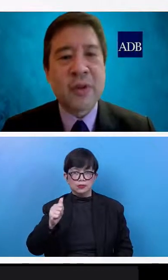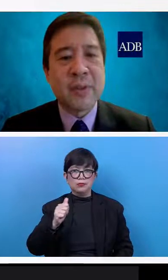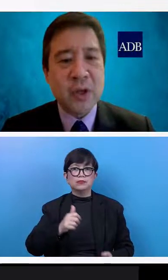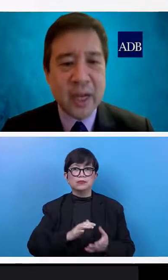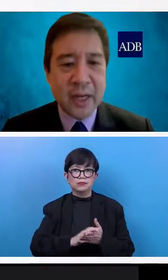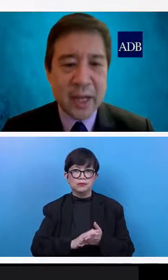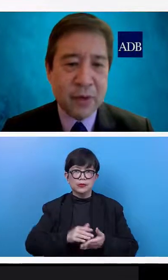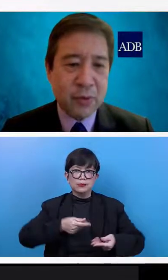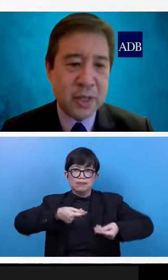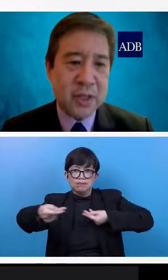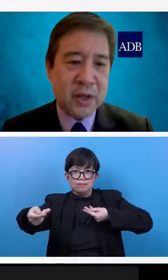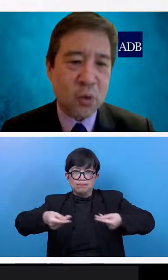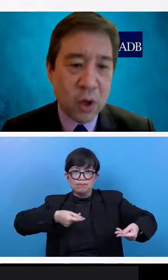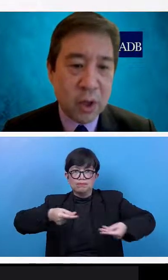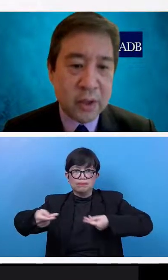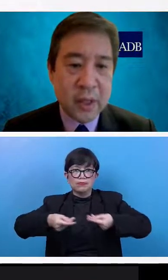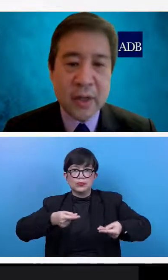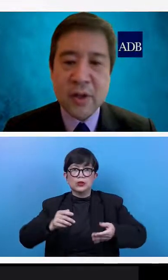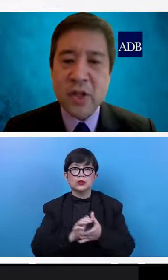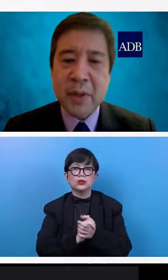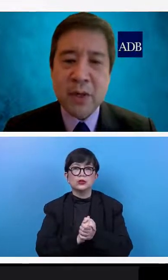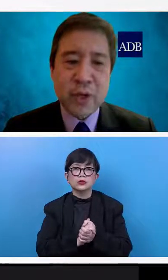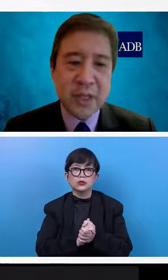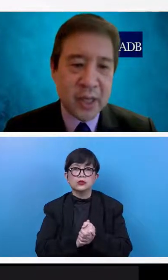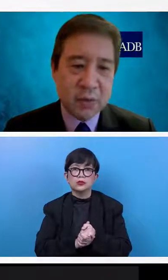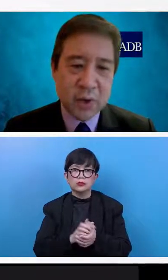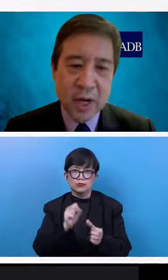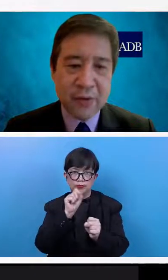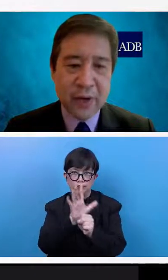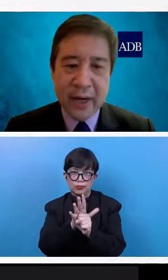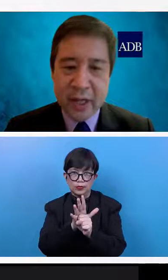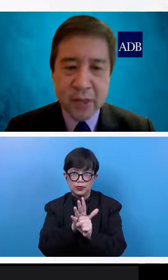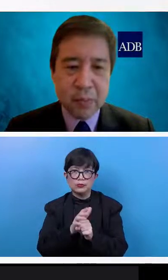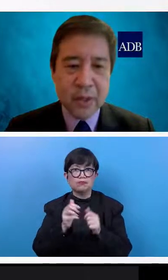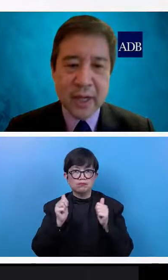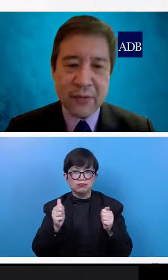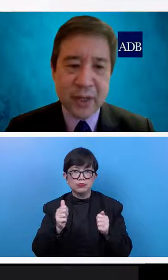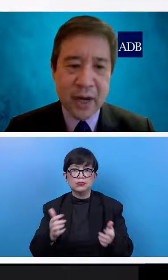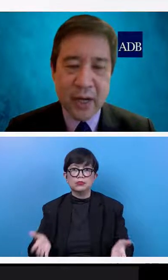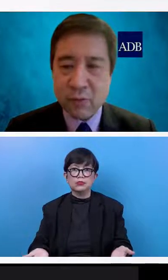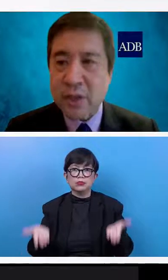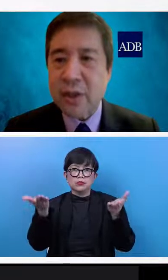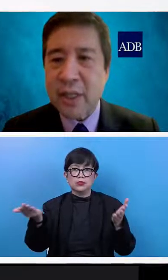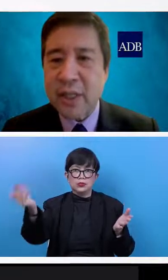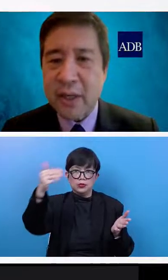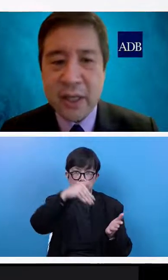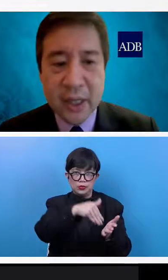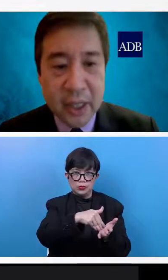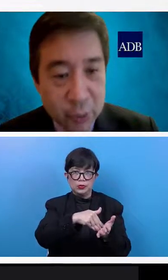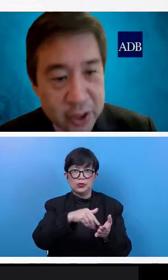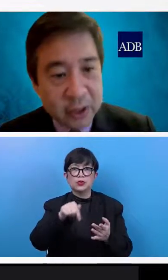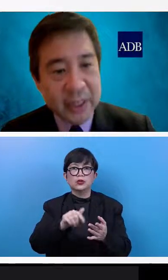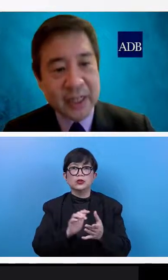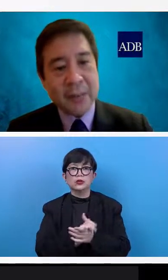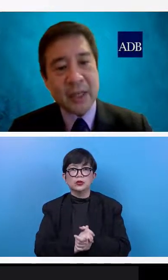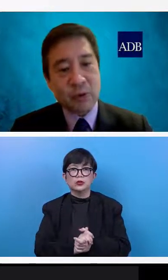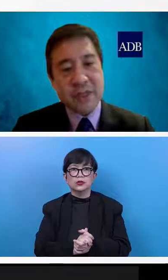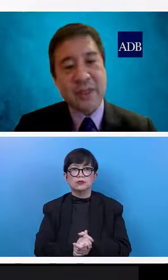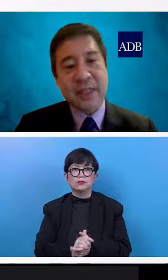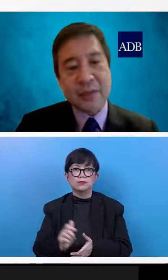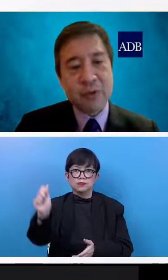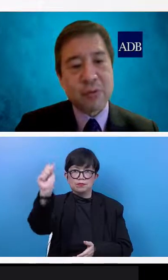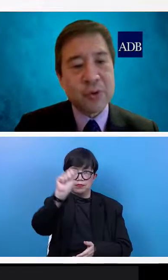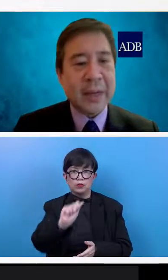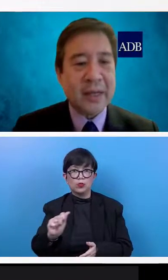still the most dynamic region in the world. There's been resilient recovery in exports, FDI, and regional economic